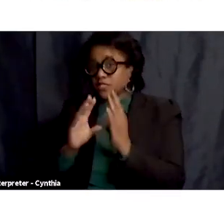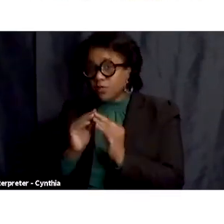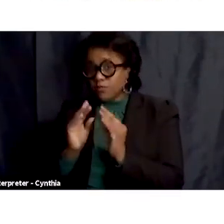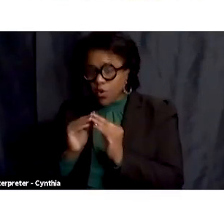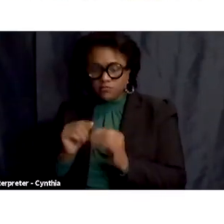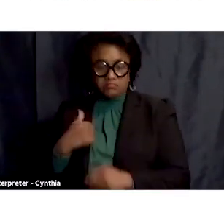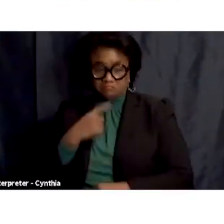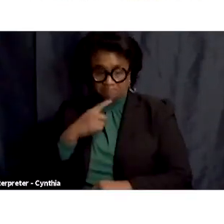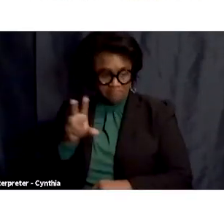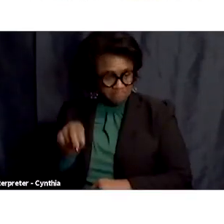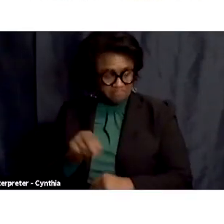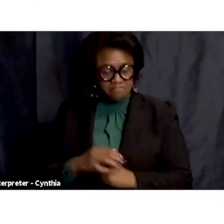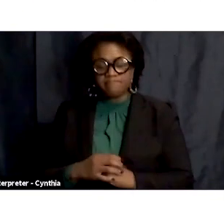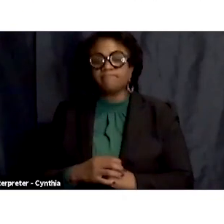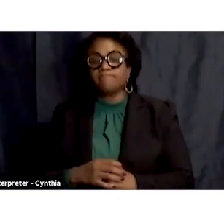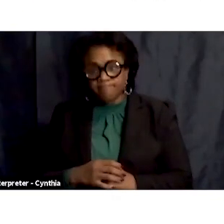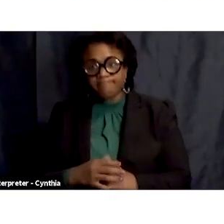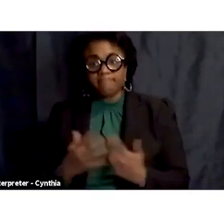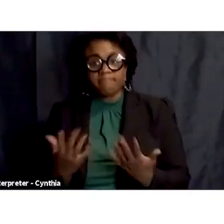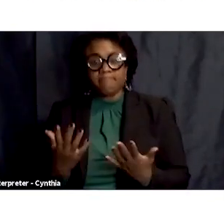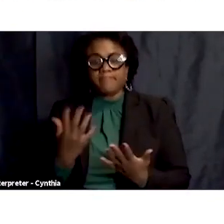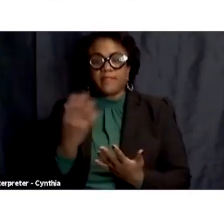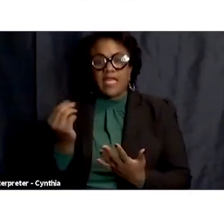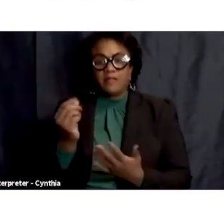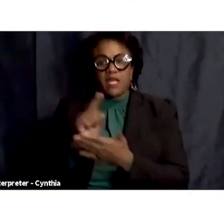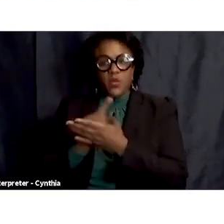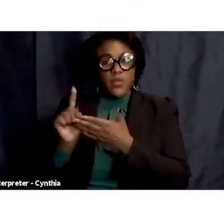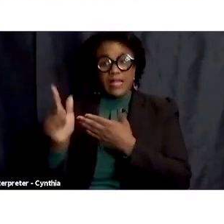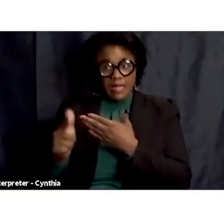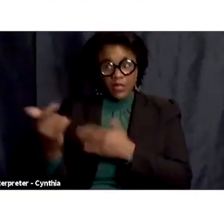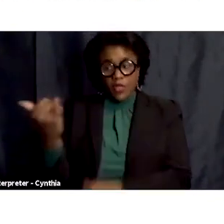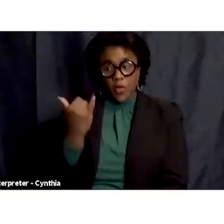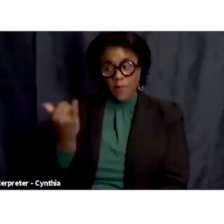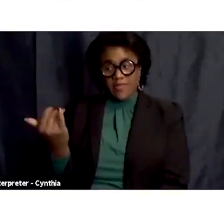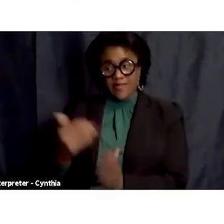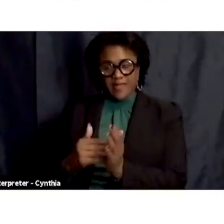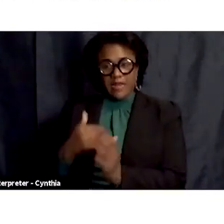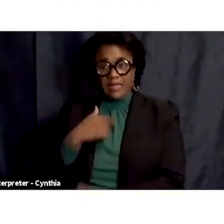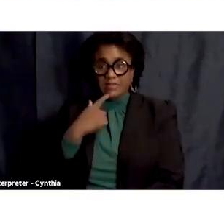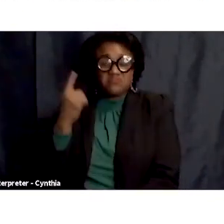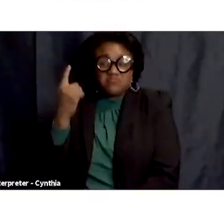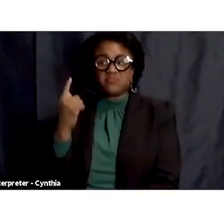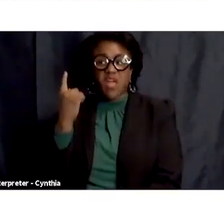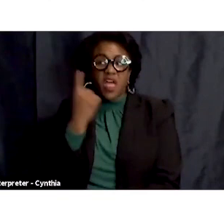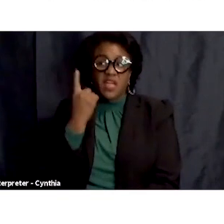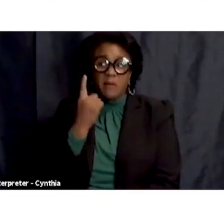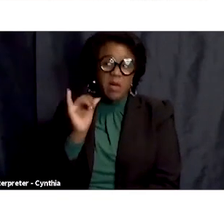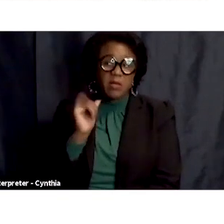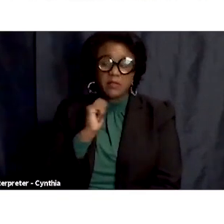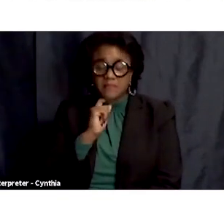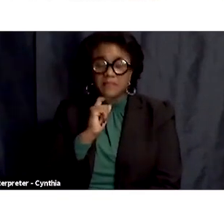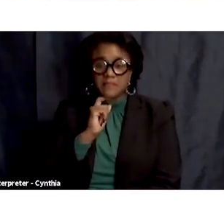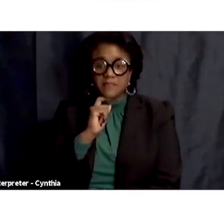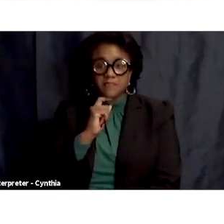said no. And about a week later, they called again. I said, I'll think about it.